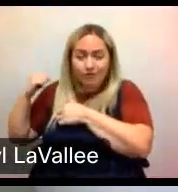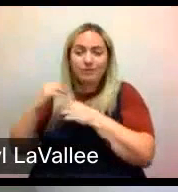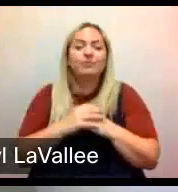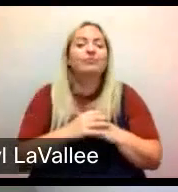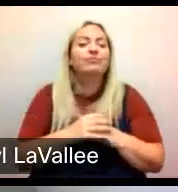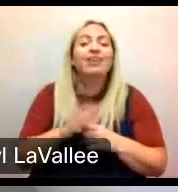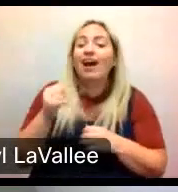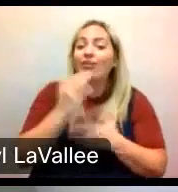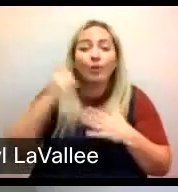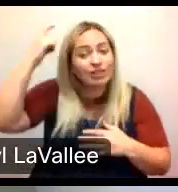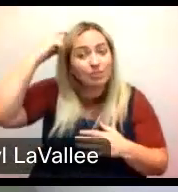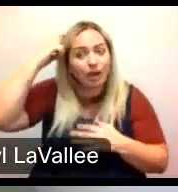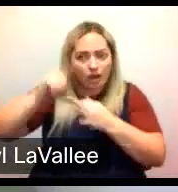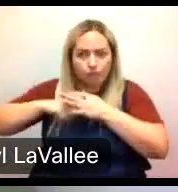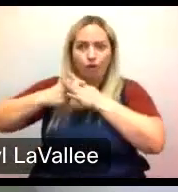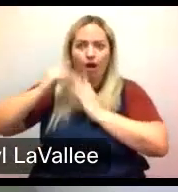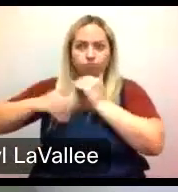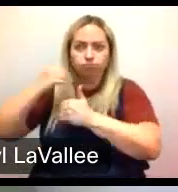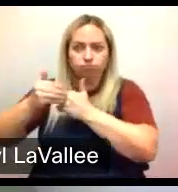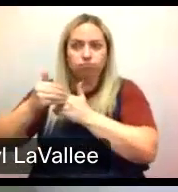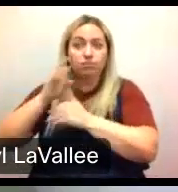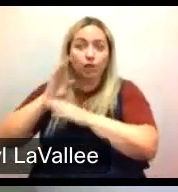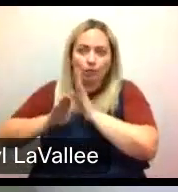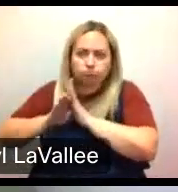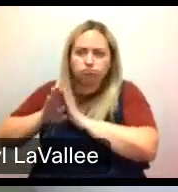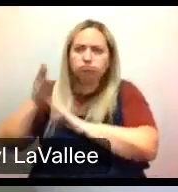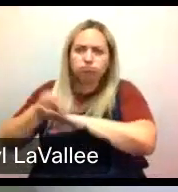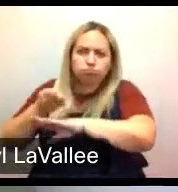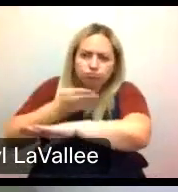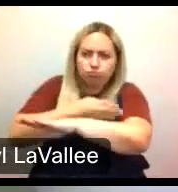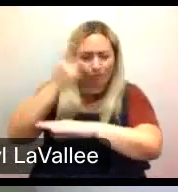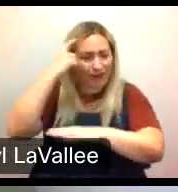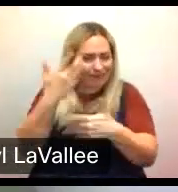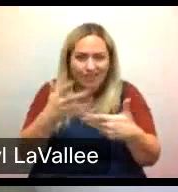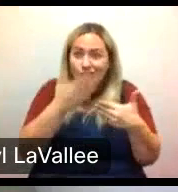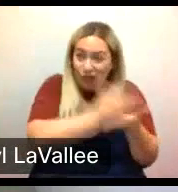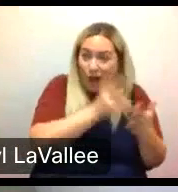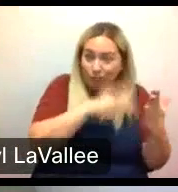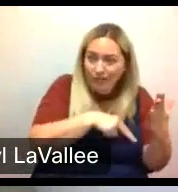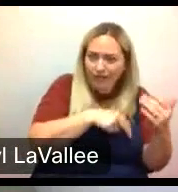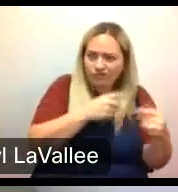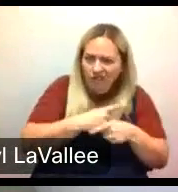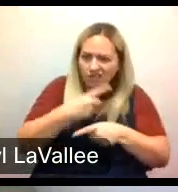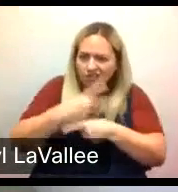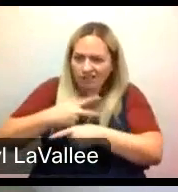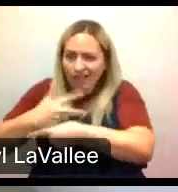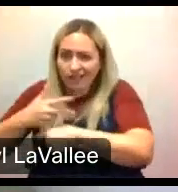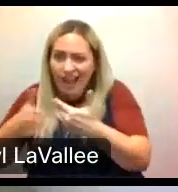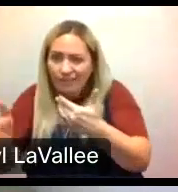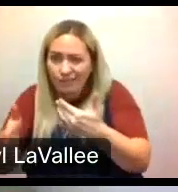parts of the brain activated by reading can continue to improve your brain after you've stopped reading for many days. So these are some of